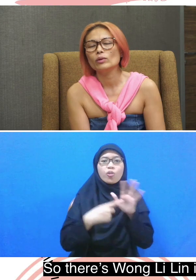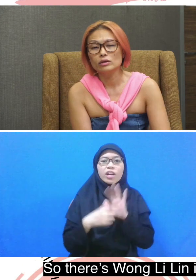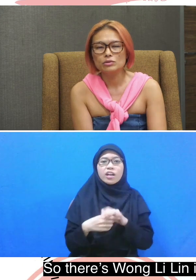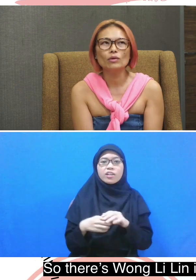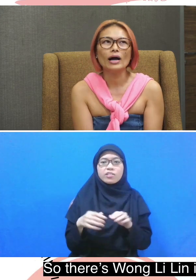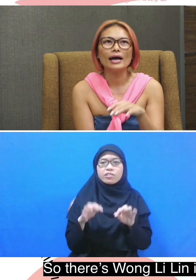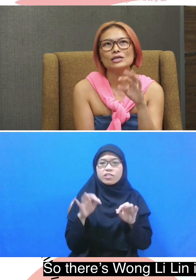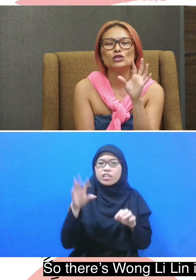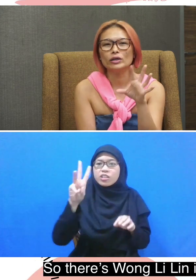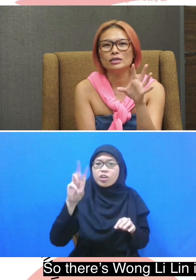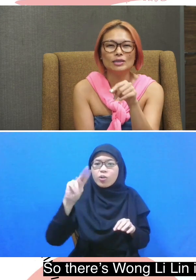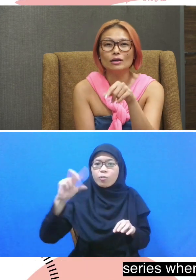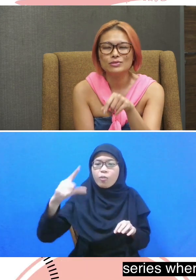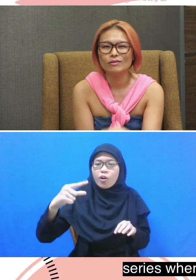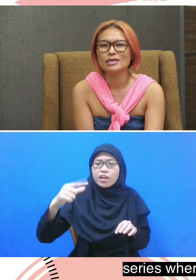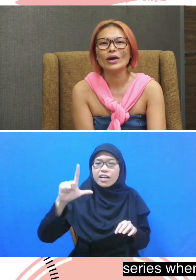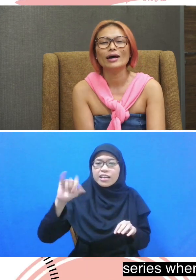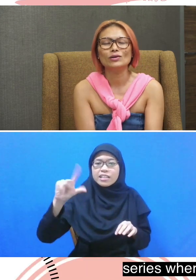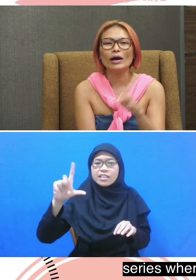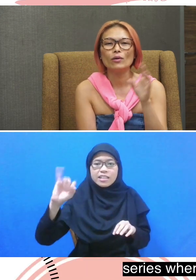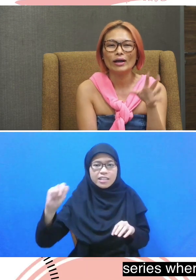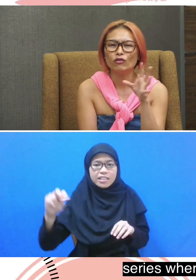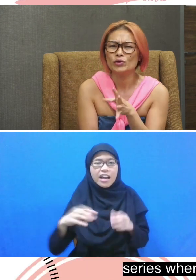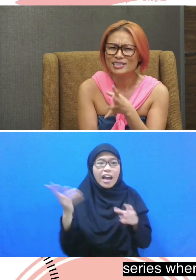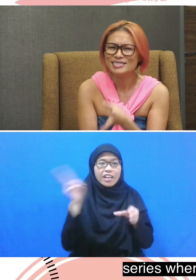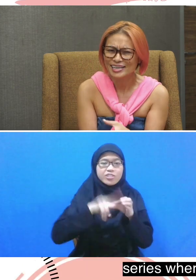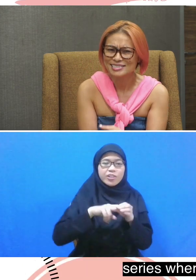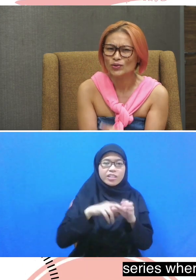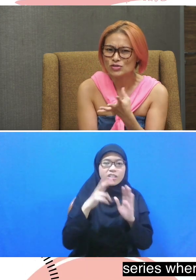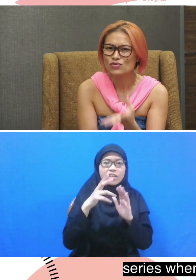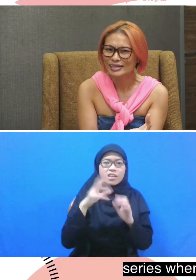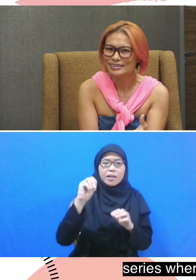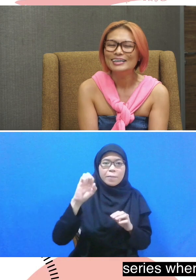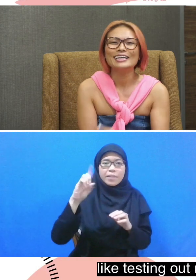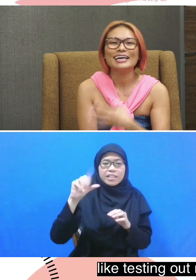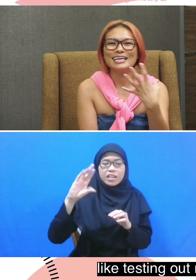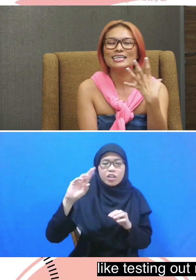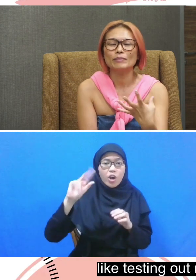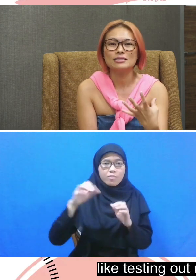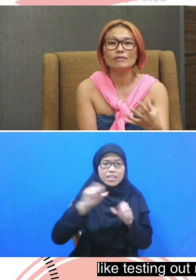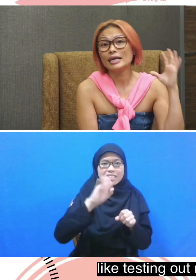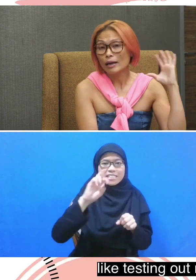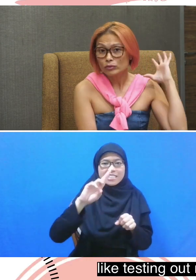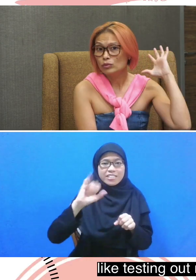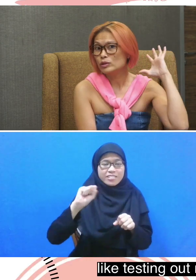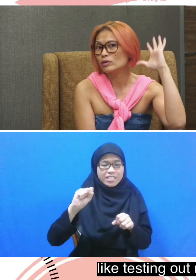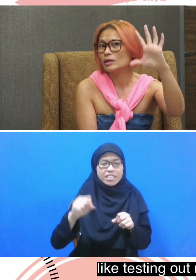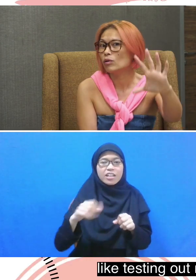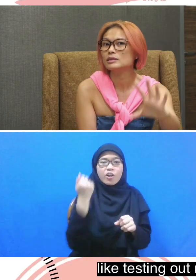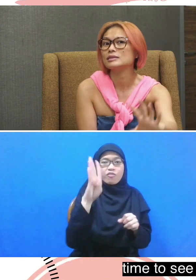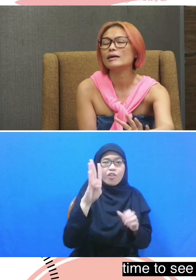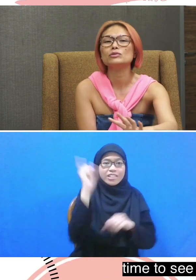Lin, if you want to know. So I actually joined this MediaCorp series where, you know, I went for 14 days to Australia, like testing out myself. And the camera crew was